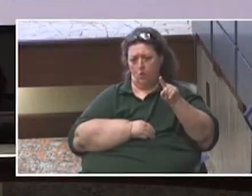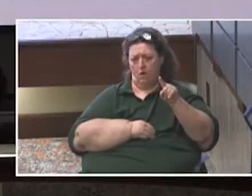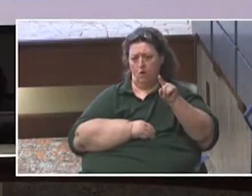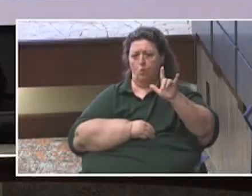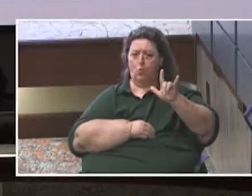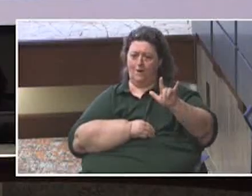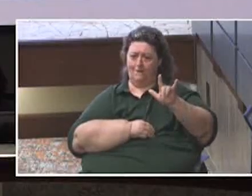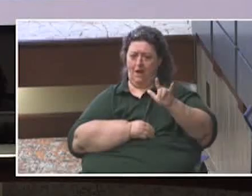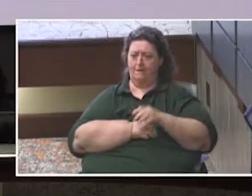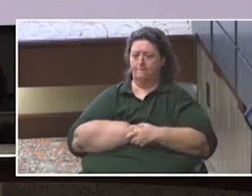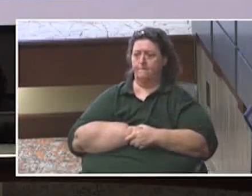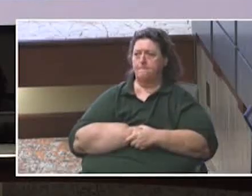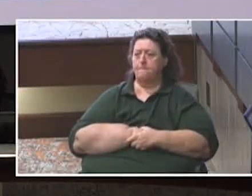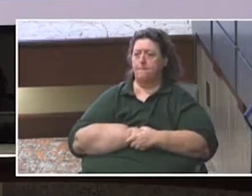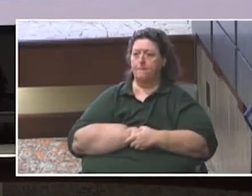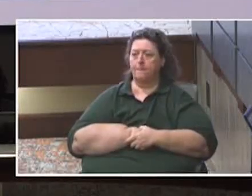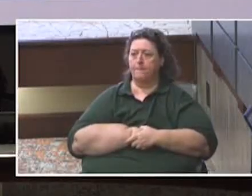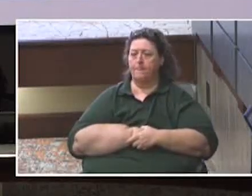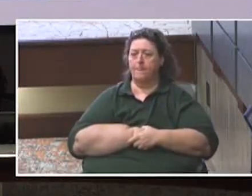'25.